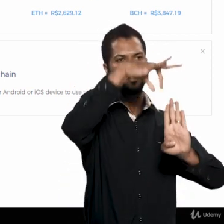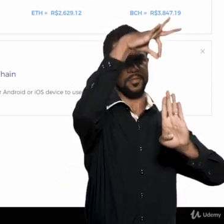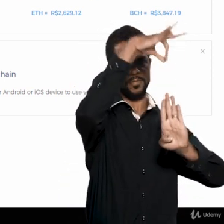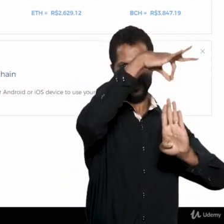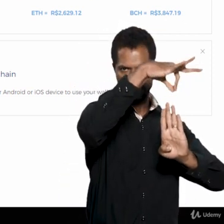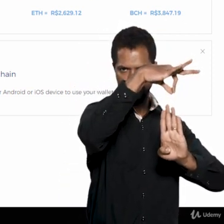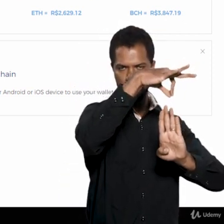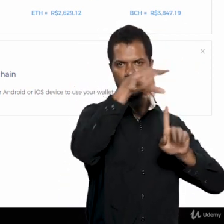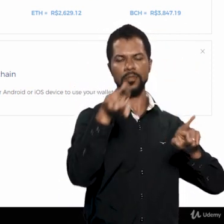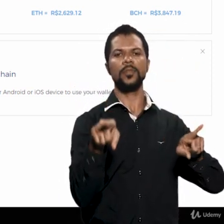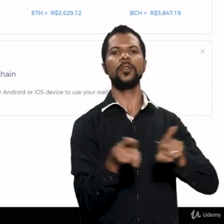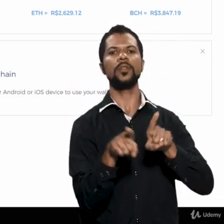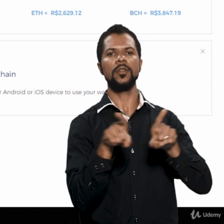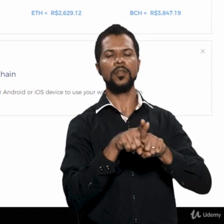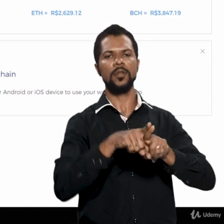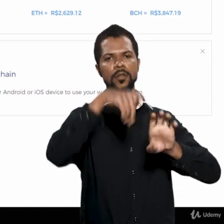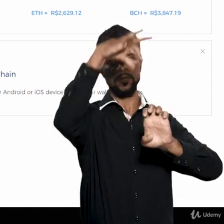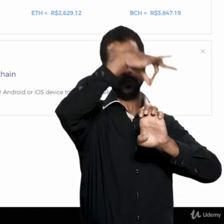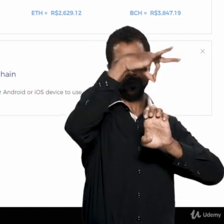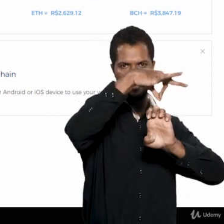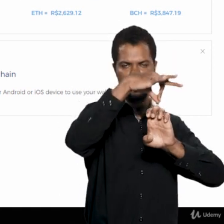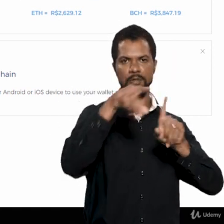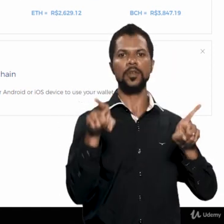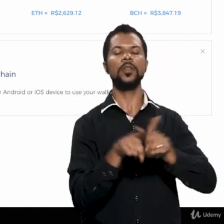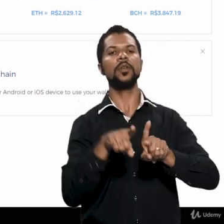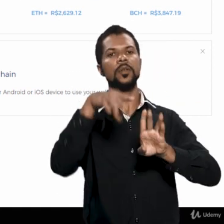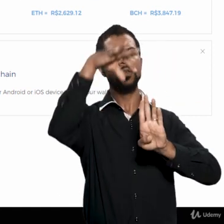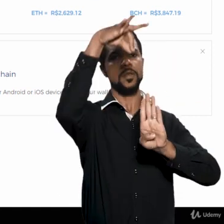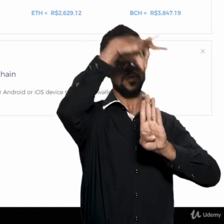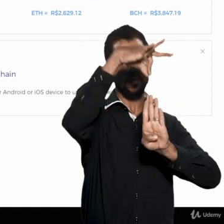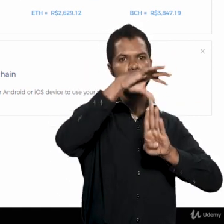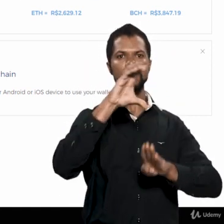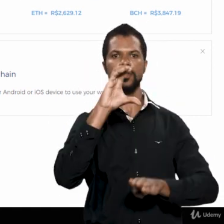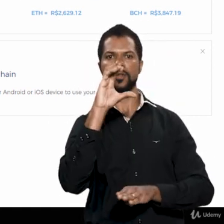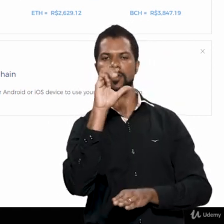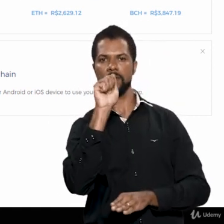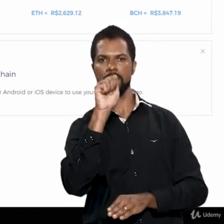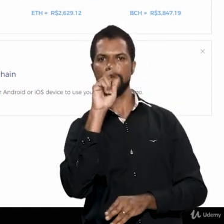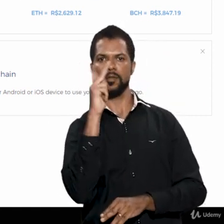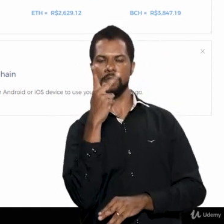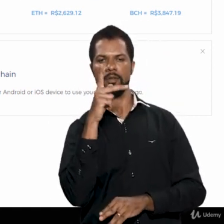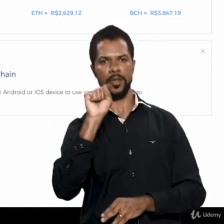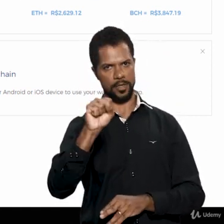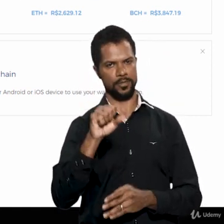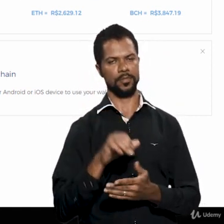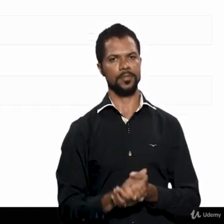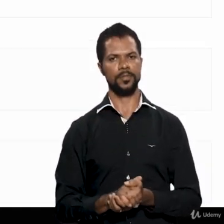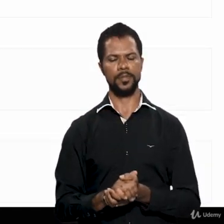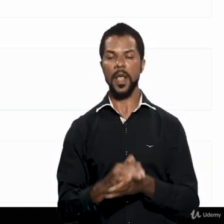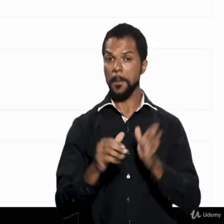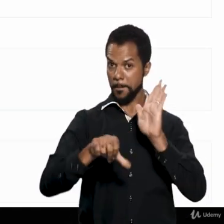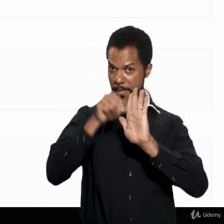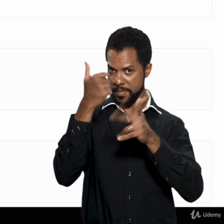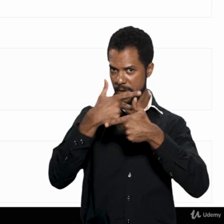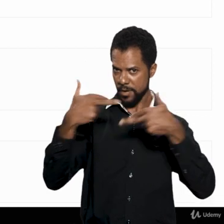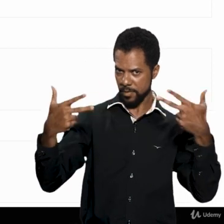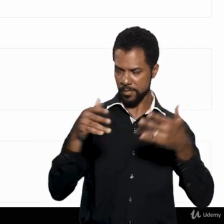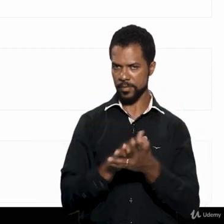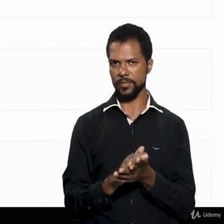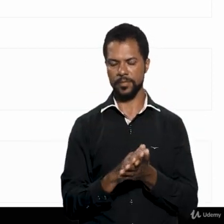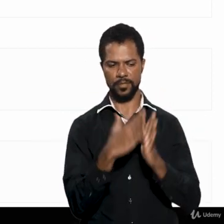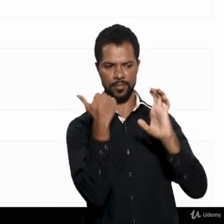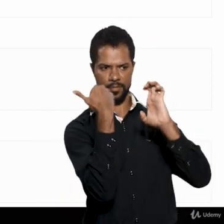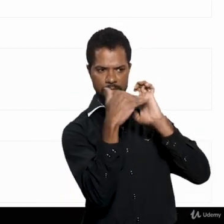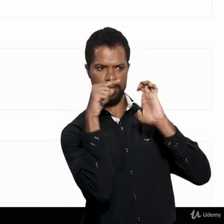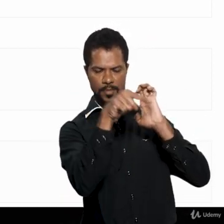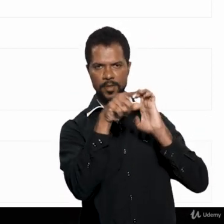cryptocurrencies. You have only 3. So let's protect our wallet. So security center. So let's validate